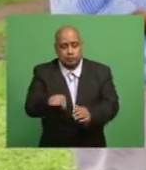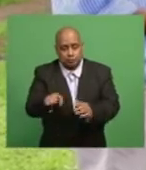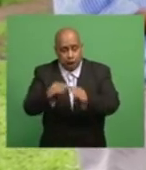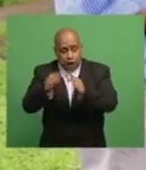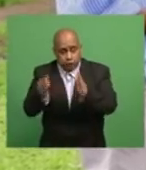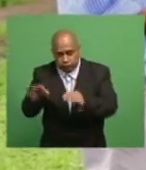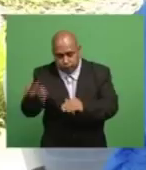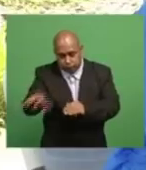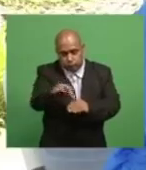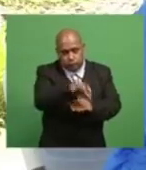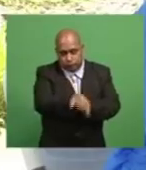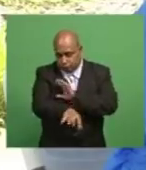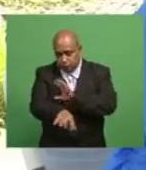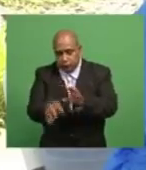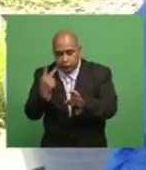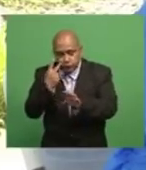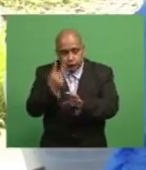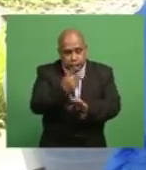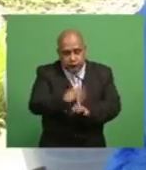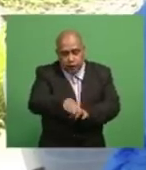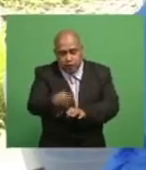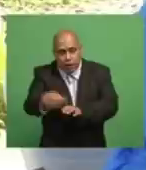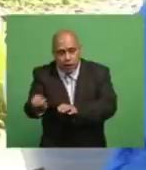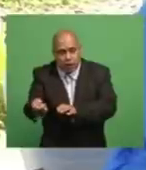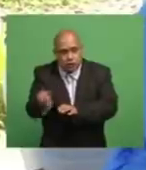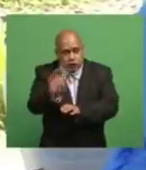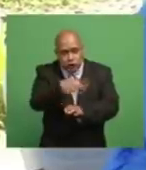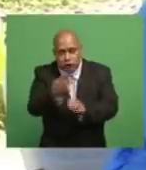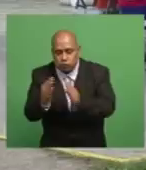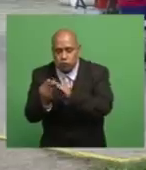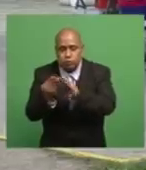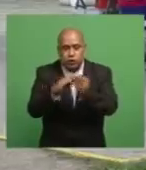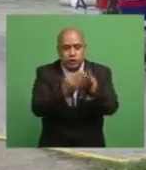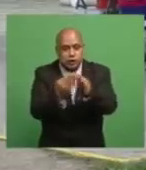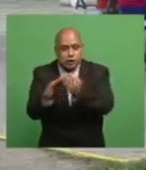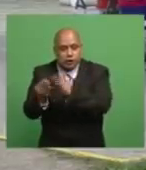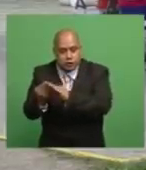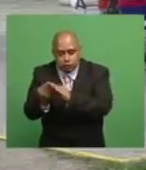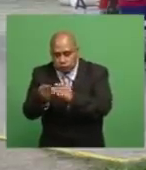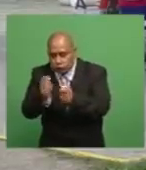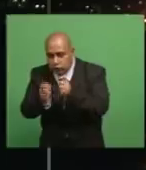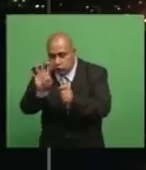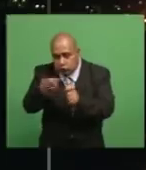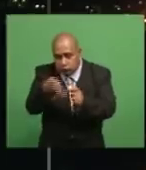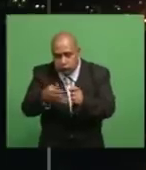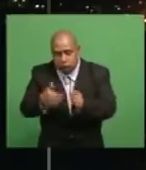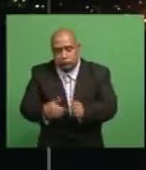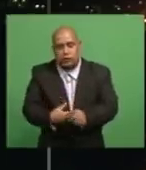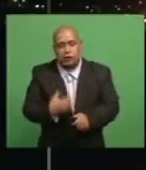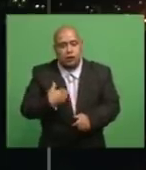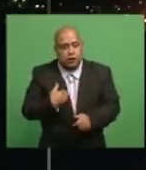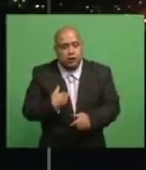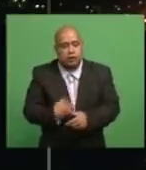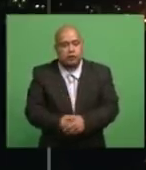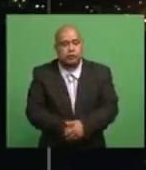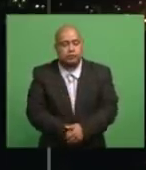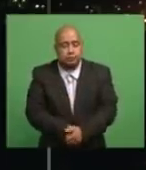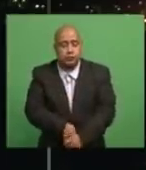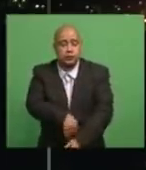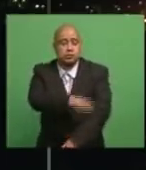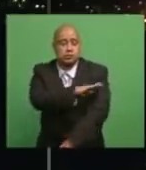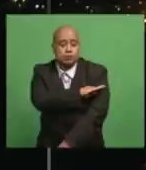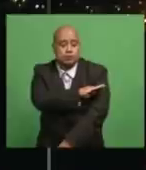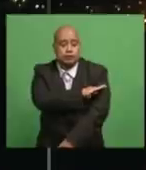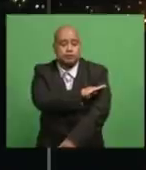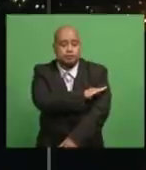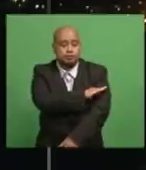the extensive comprehensive effort of community screening. Kelly Vatala, FBC News. Prime Minister Vorenge Bainimarama